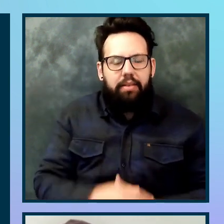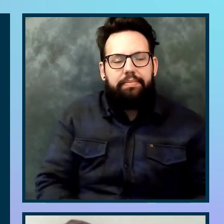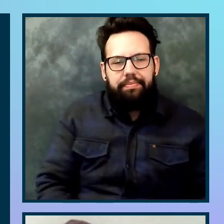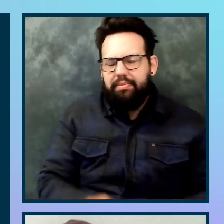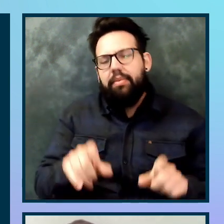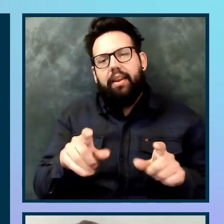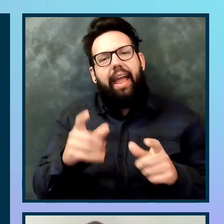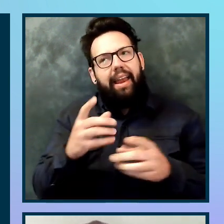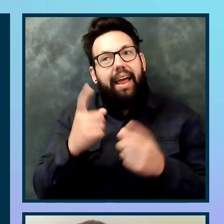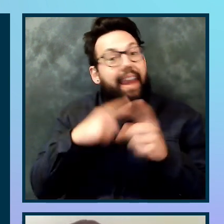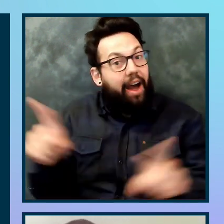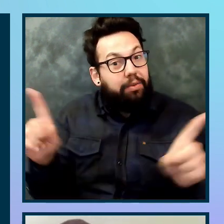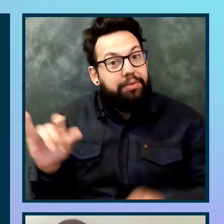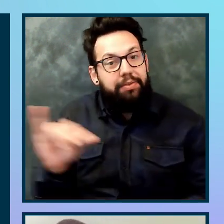earlier.